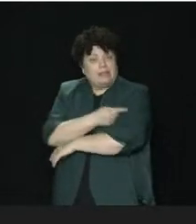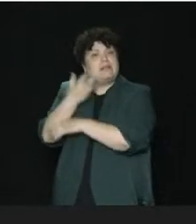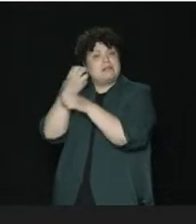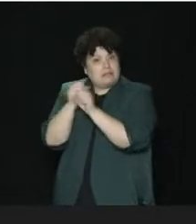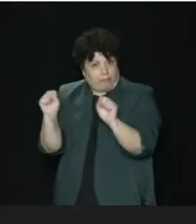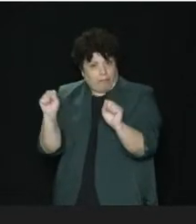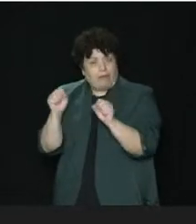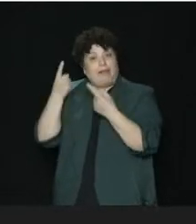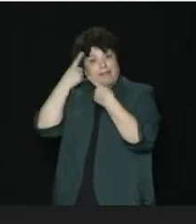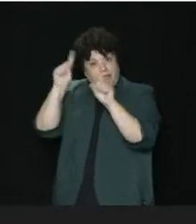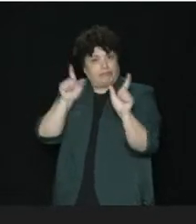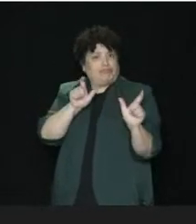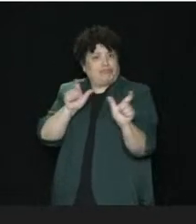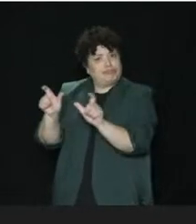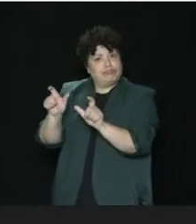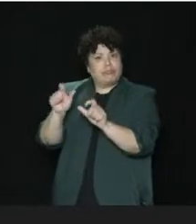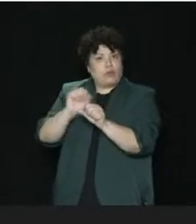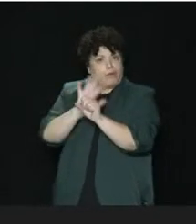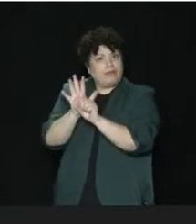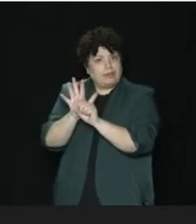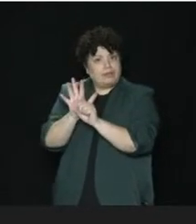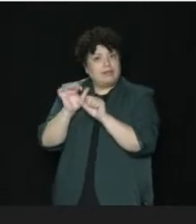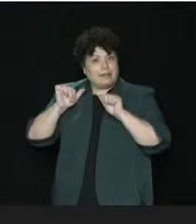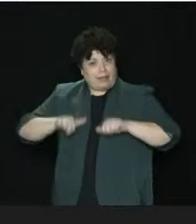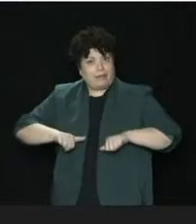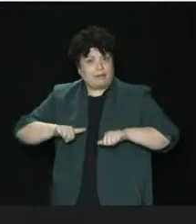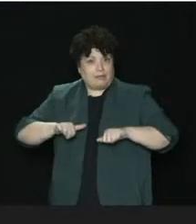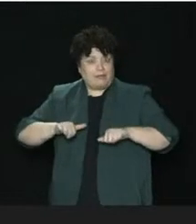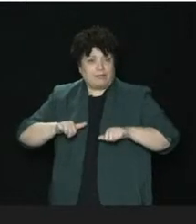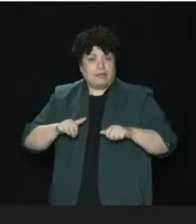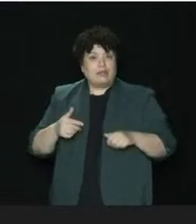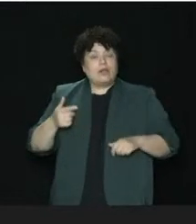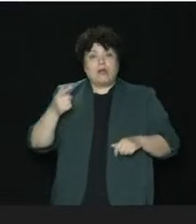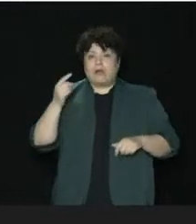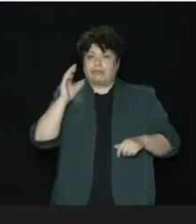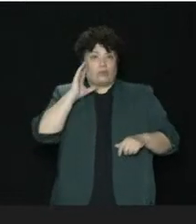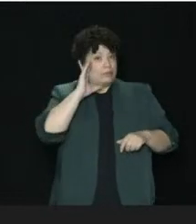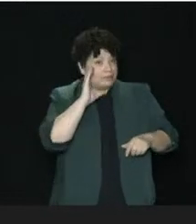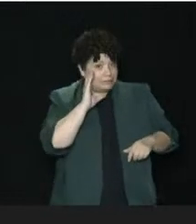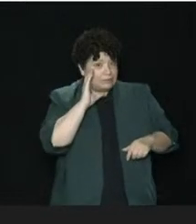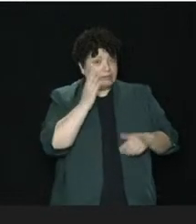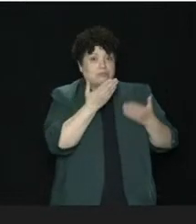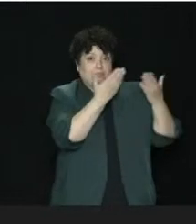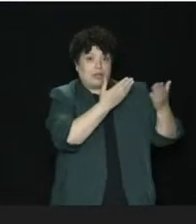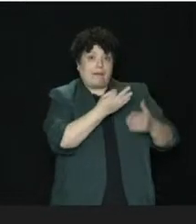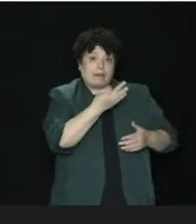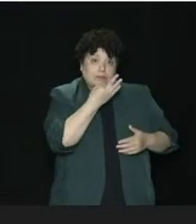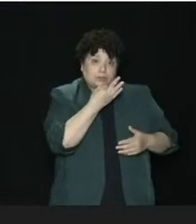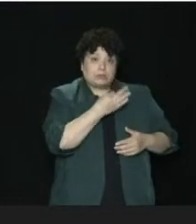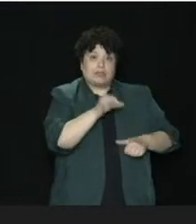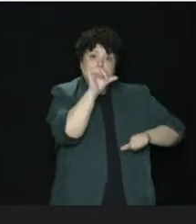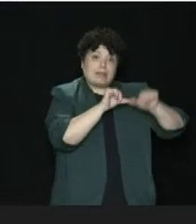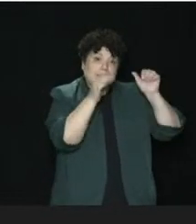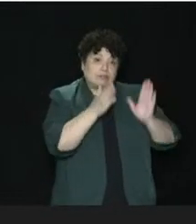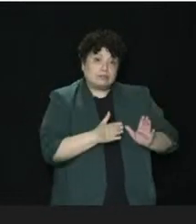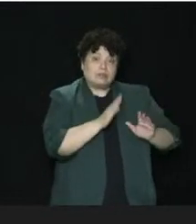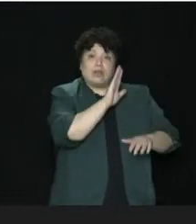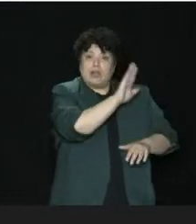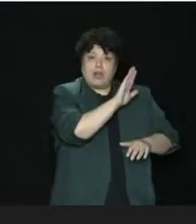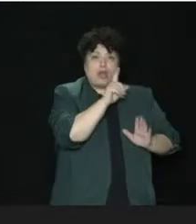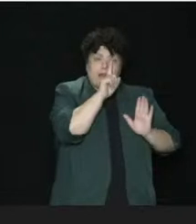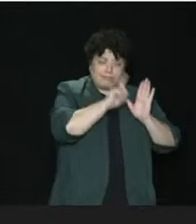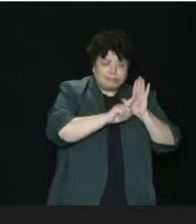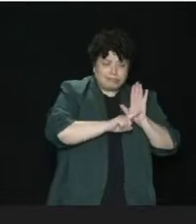effective. We will always listen to the experts and scientists who make these recommendations to